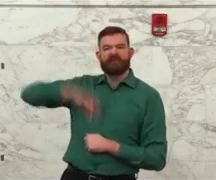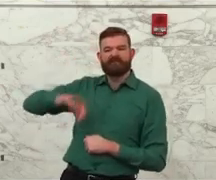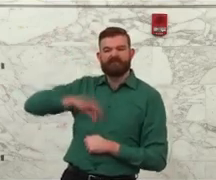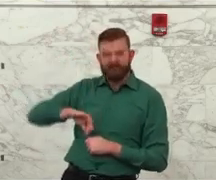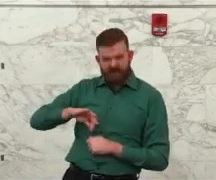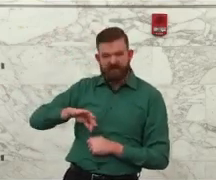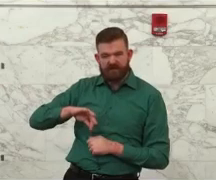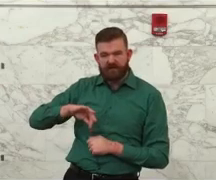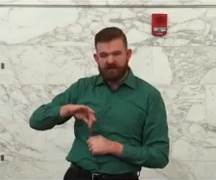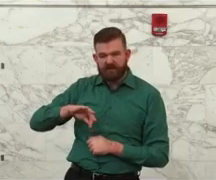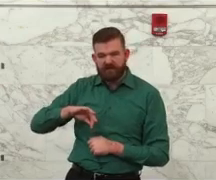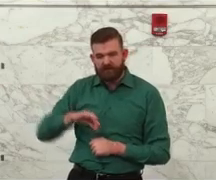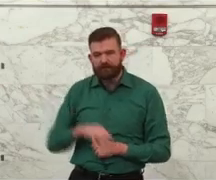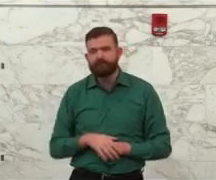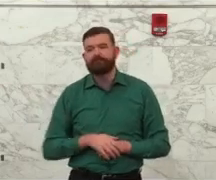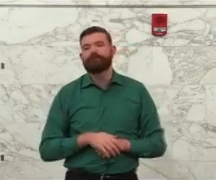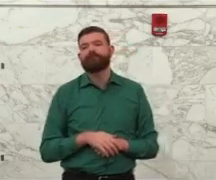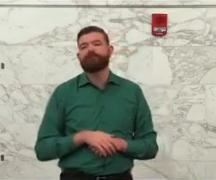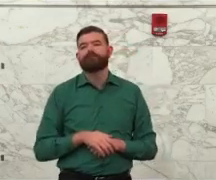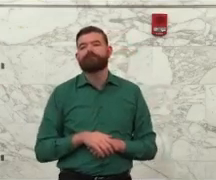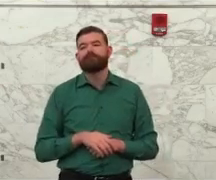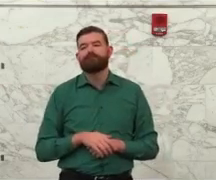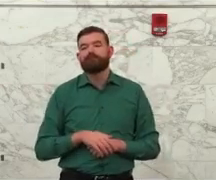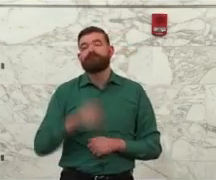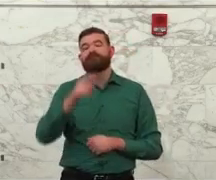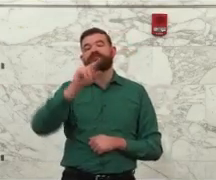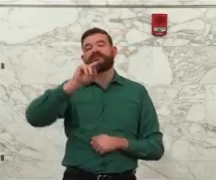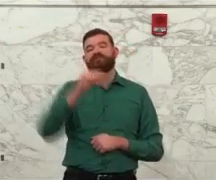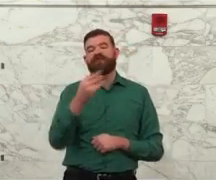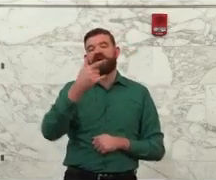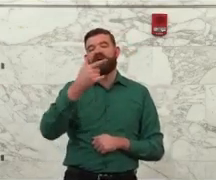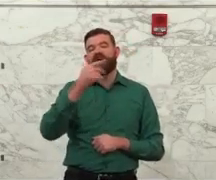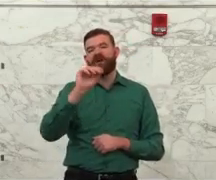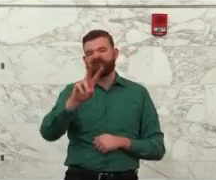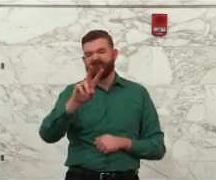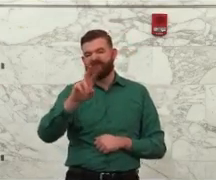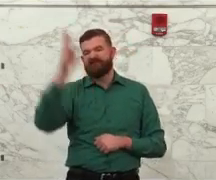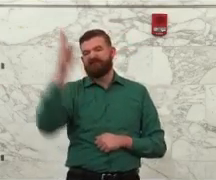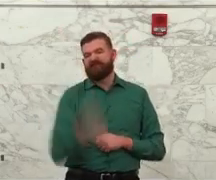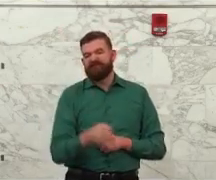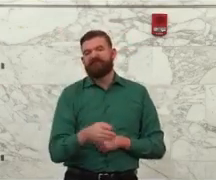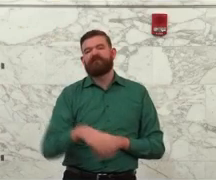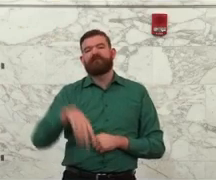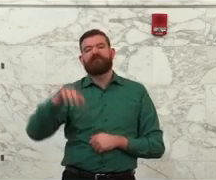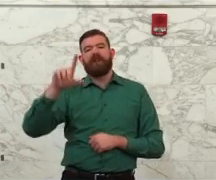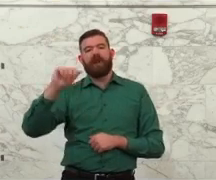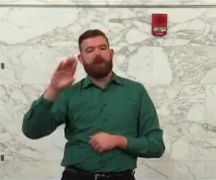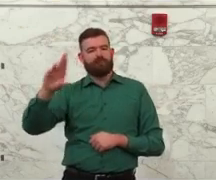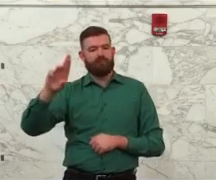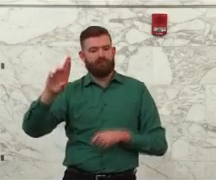nj.gov/labor. Again, any worker who's out of work, the best place to go is the